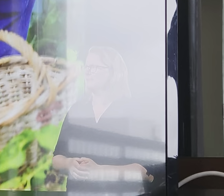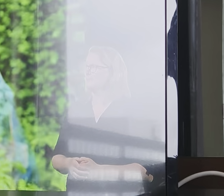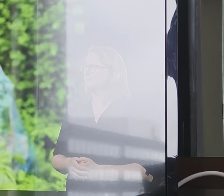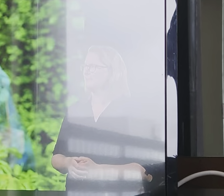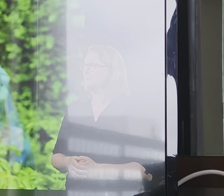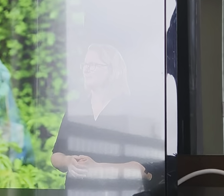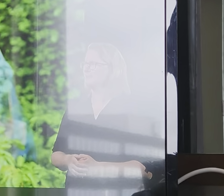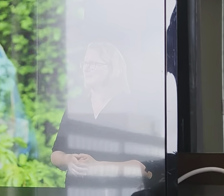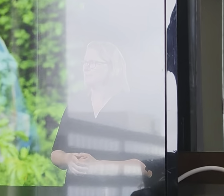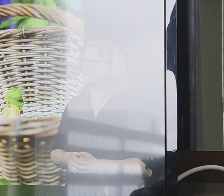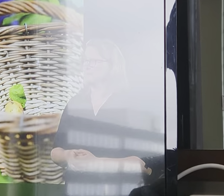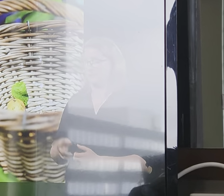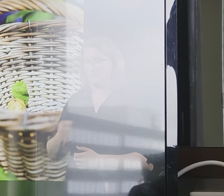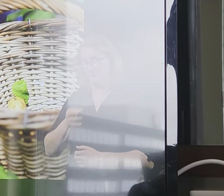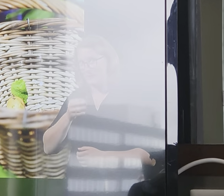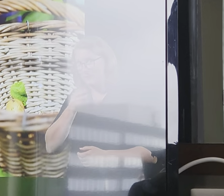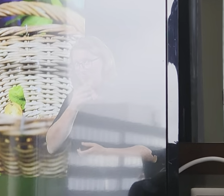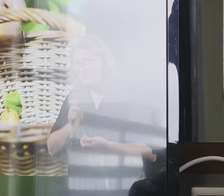We've got a few.